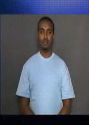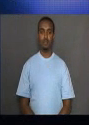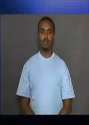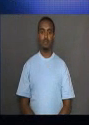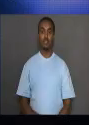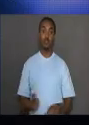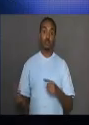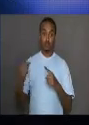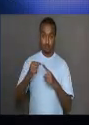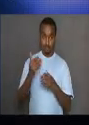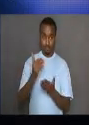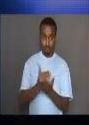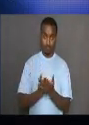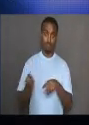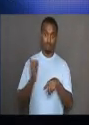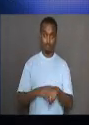Let's get back to our lesson.